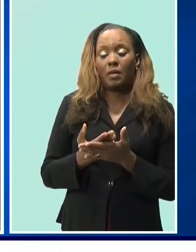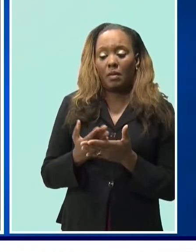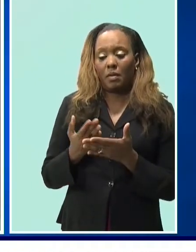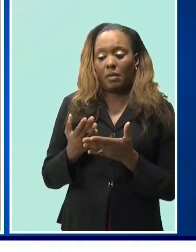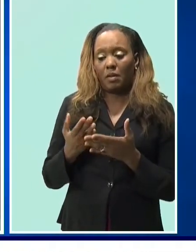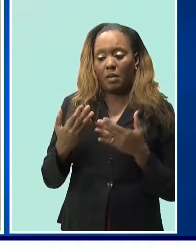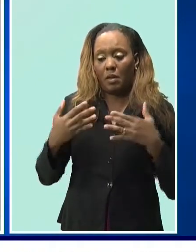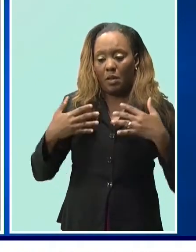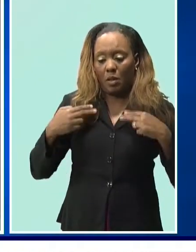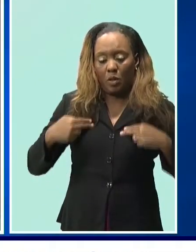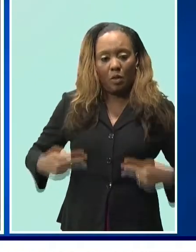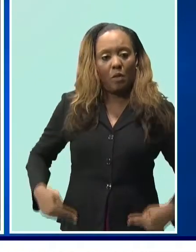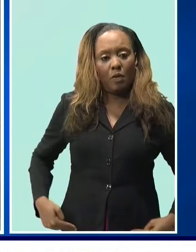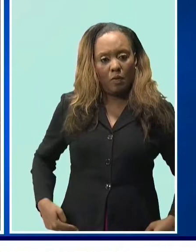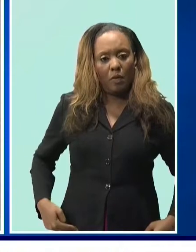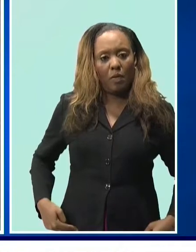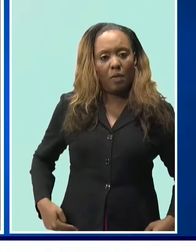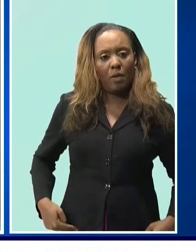other